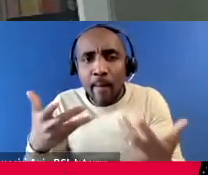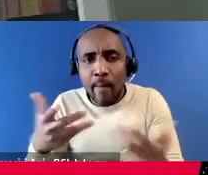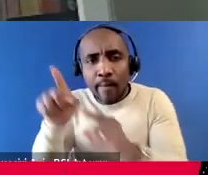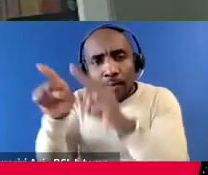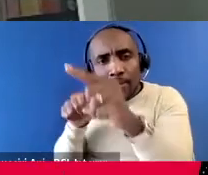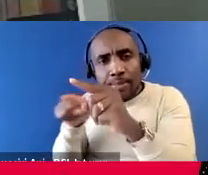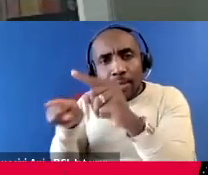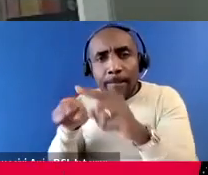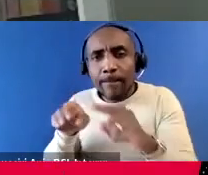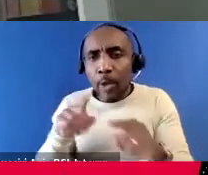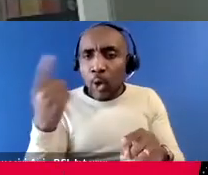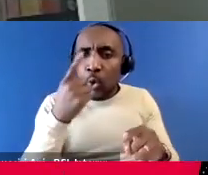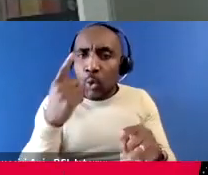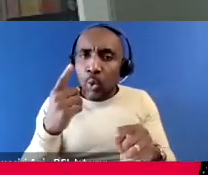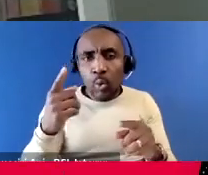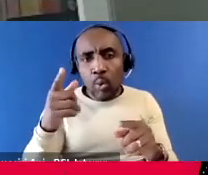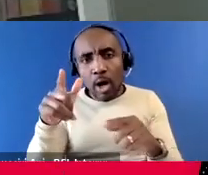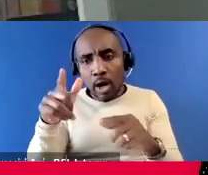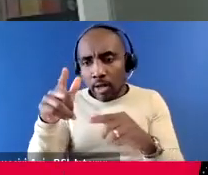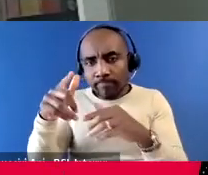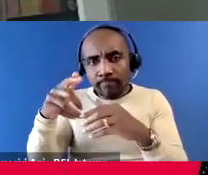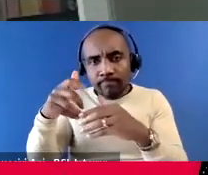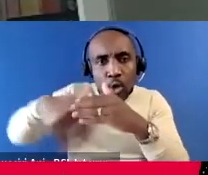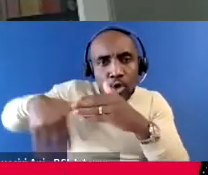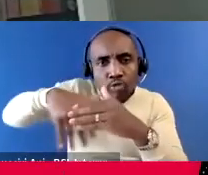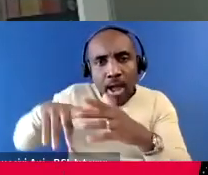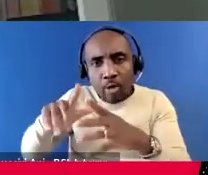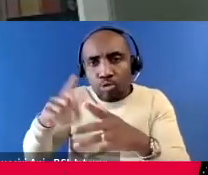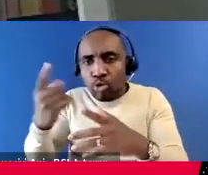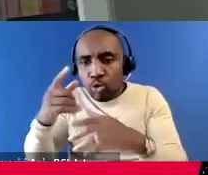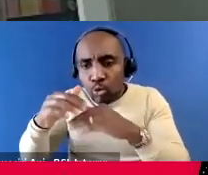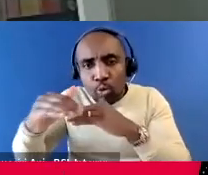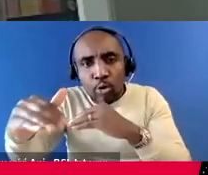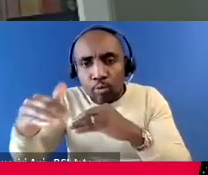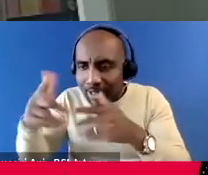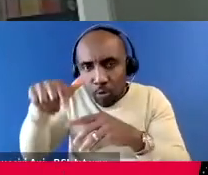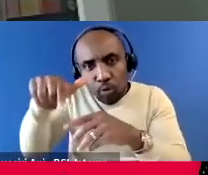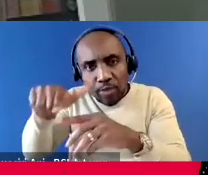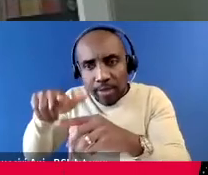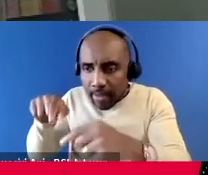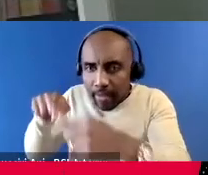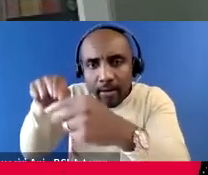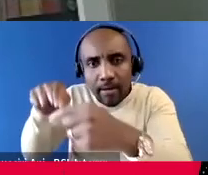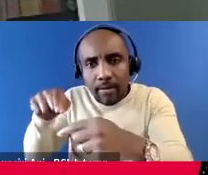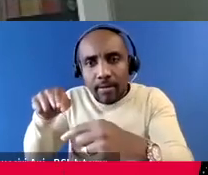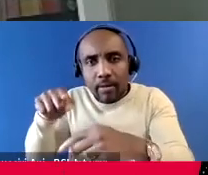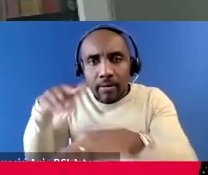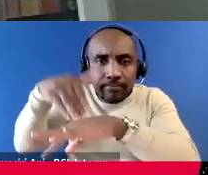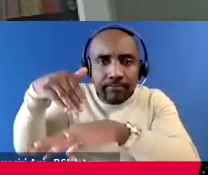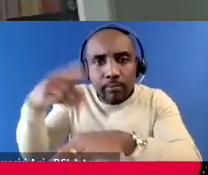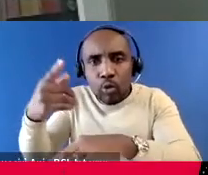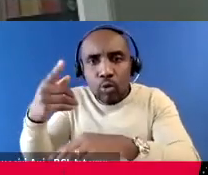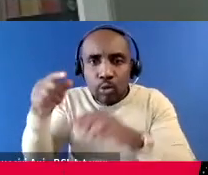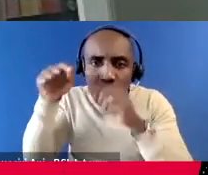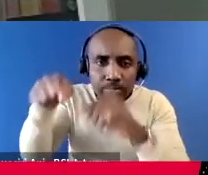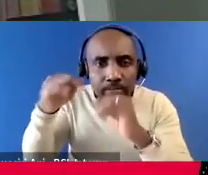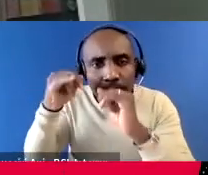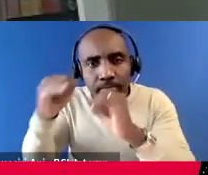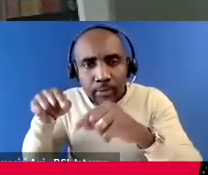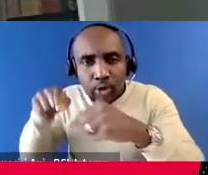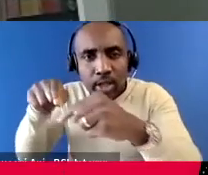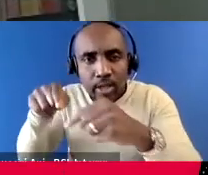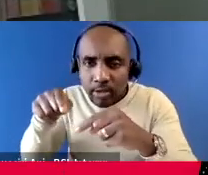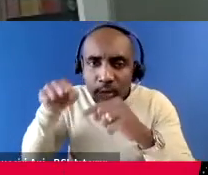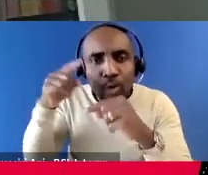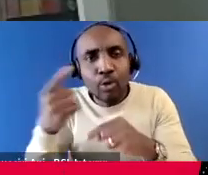actually support proactively? And for me, I think solidarity, it's really important. All the stuff we're going to do here is